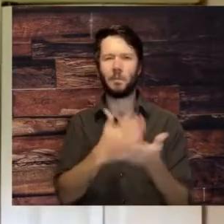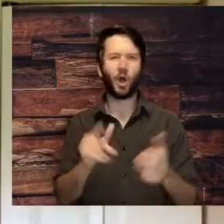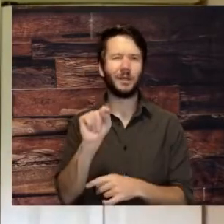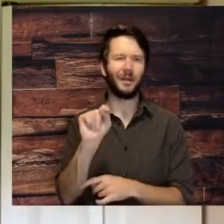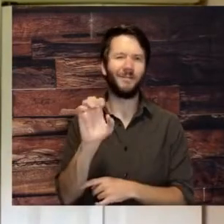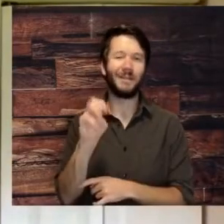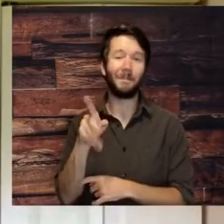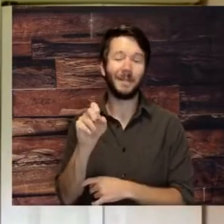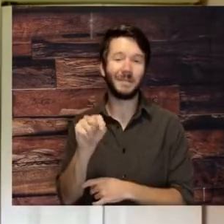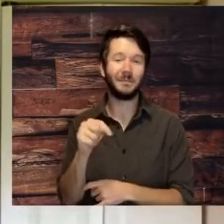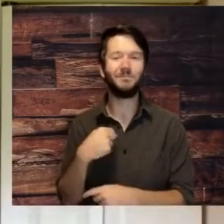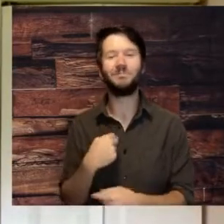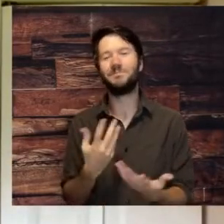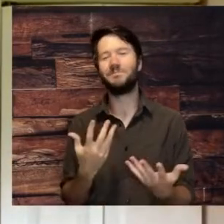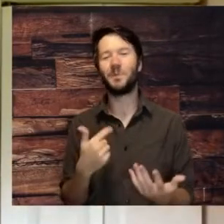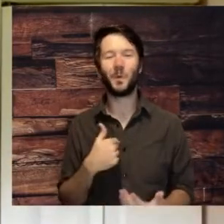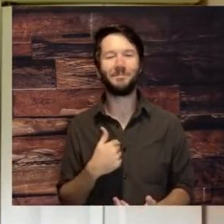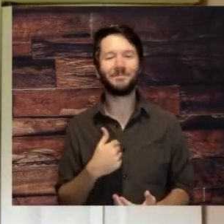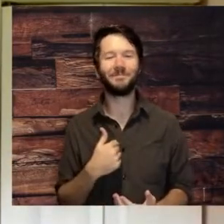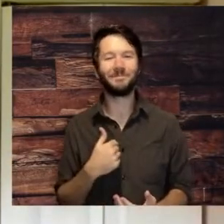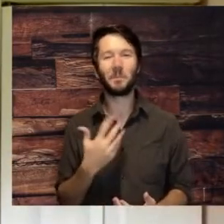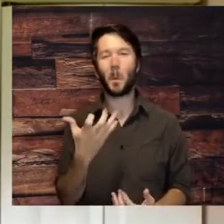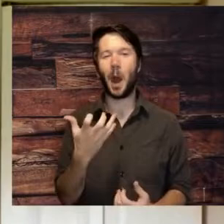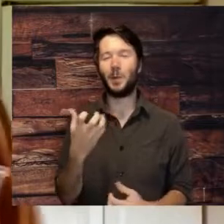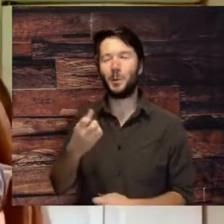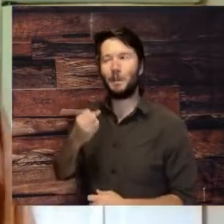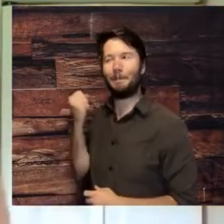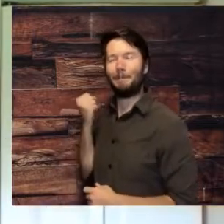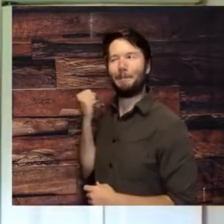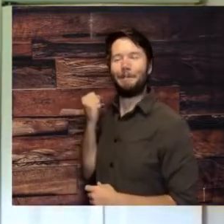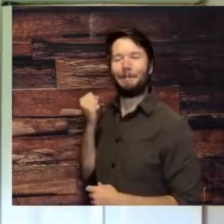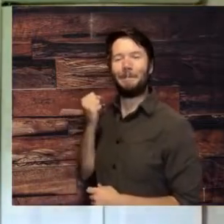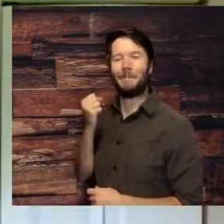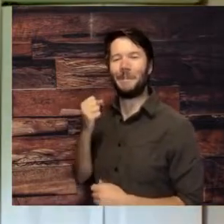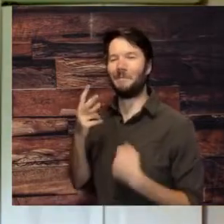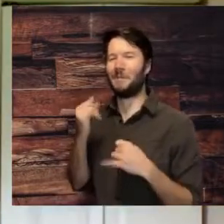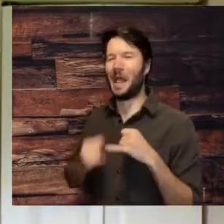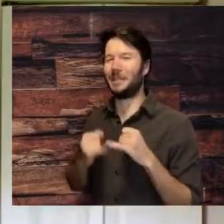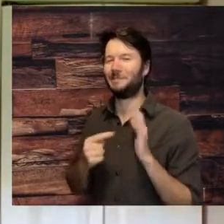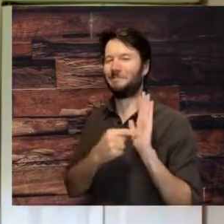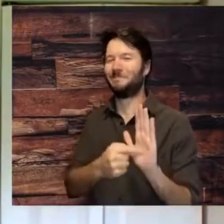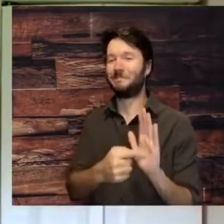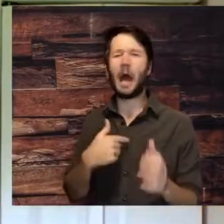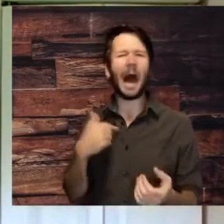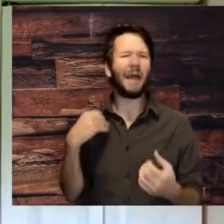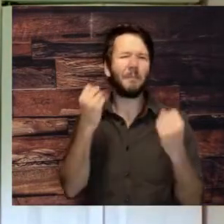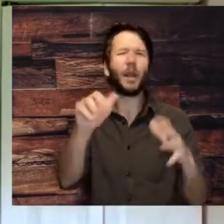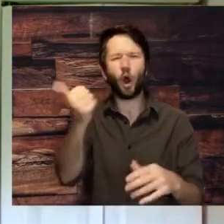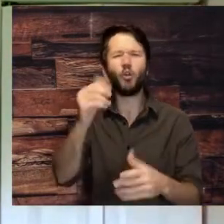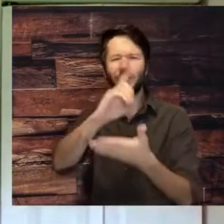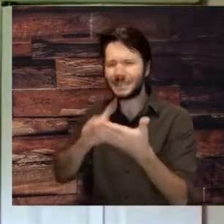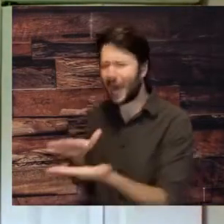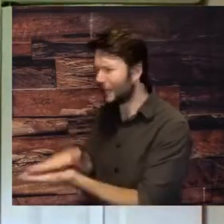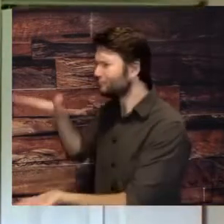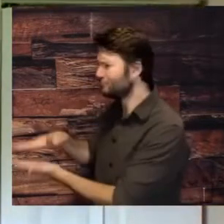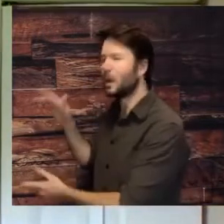the most fun parts of the Tempest, so I wanted to save her for last. I have a